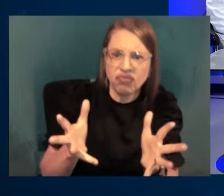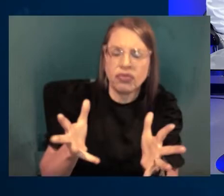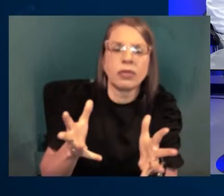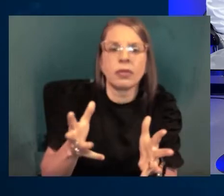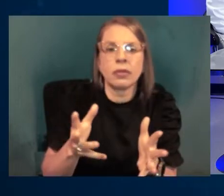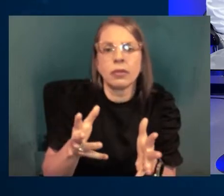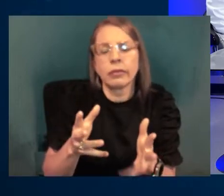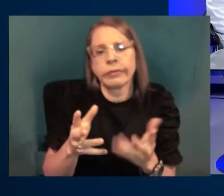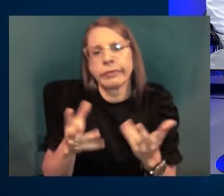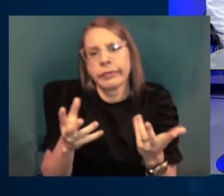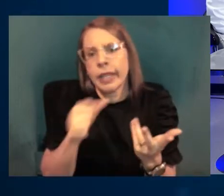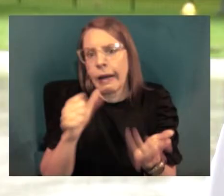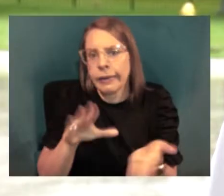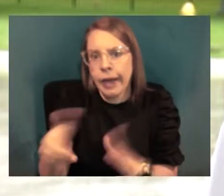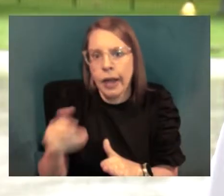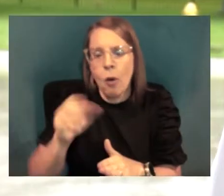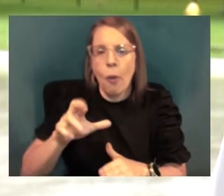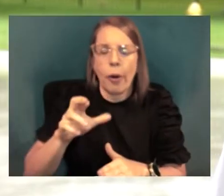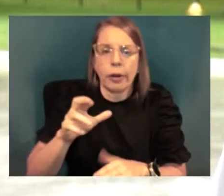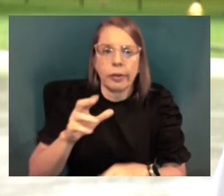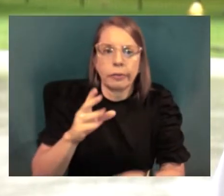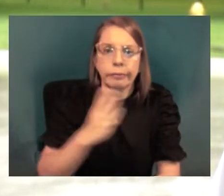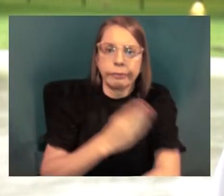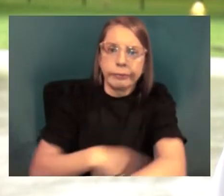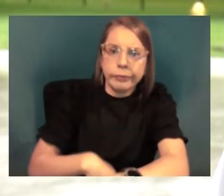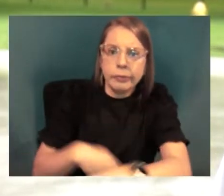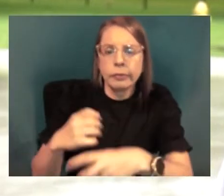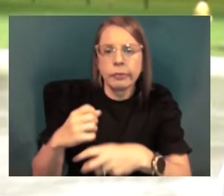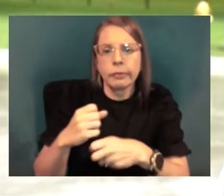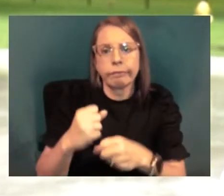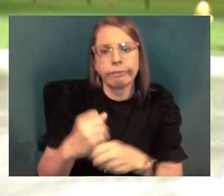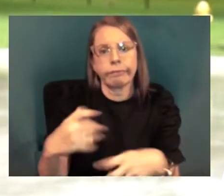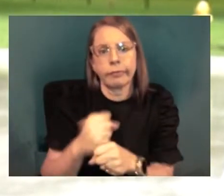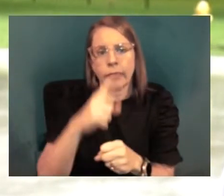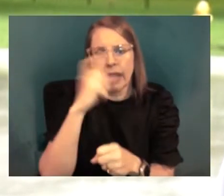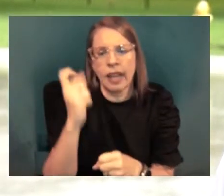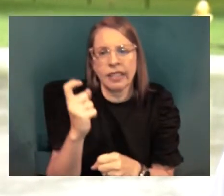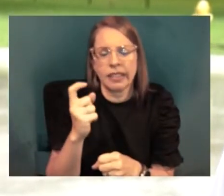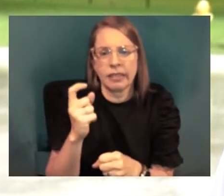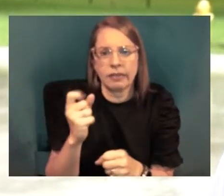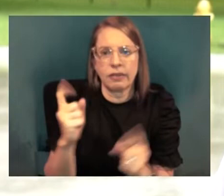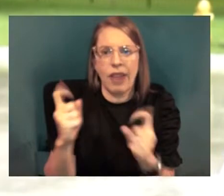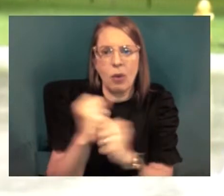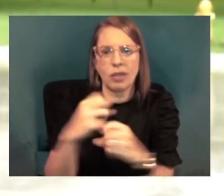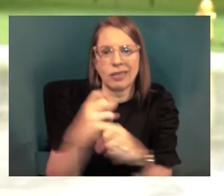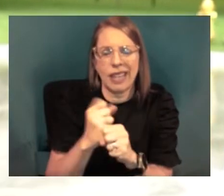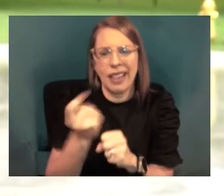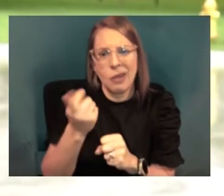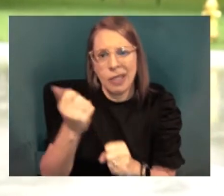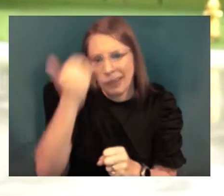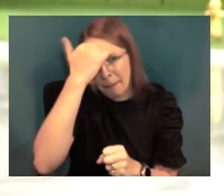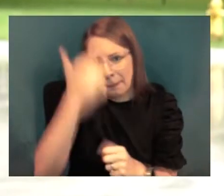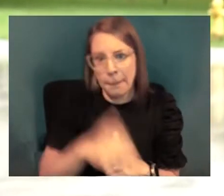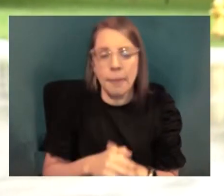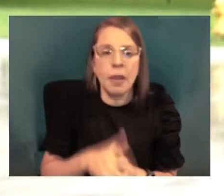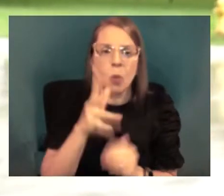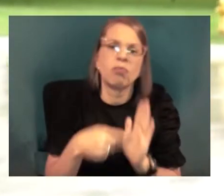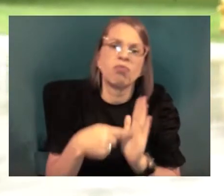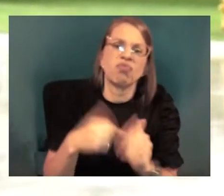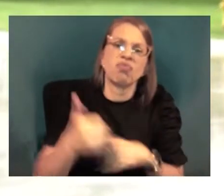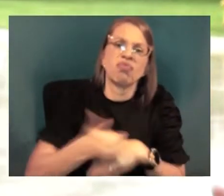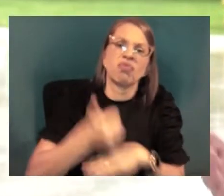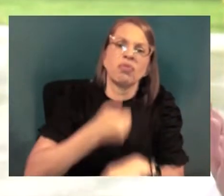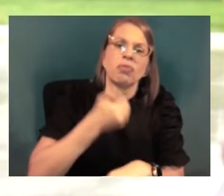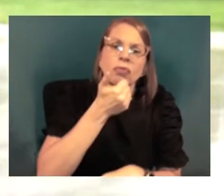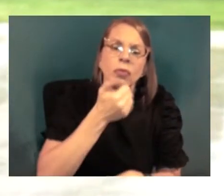something that's just a little dumb? Yeah, well, we'll show you some of the dangers here in a second